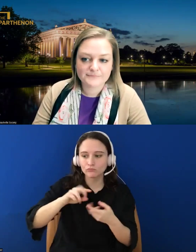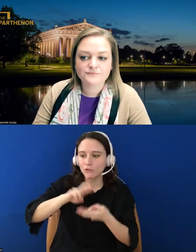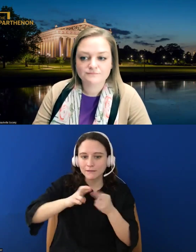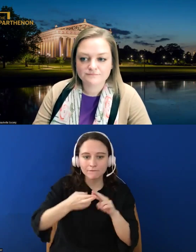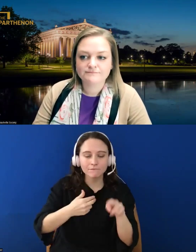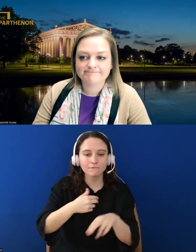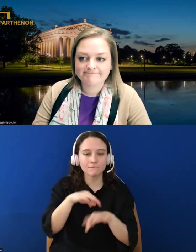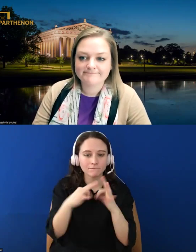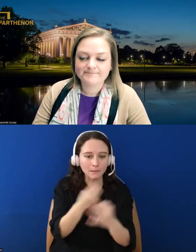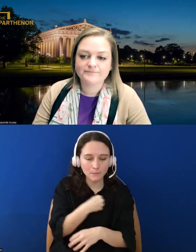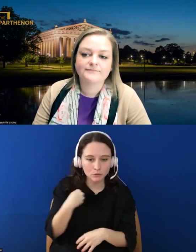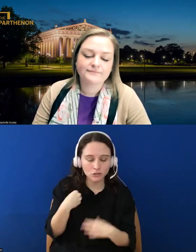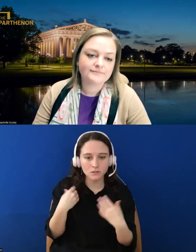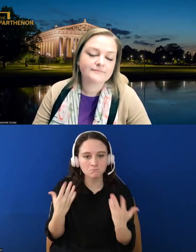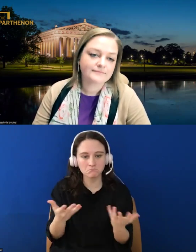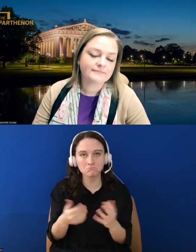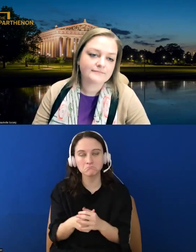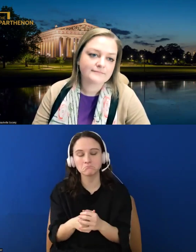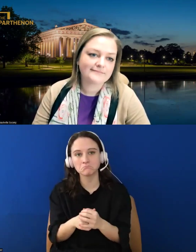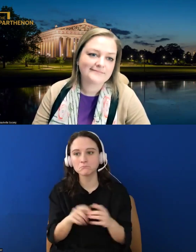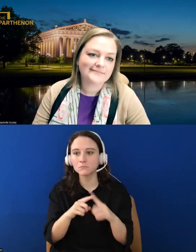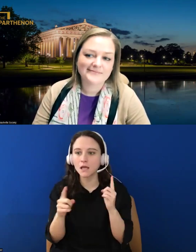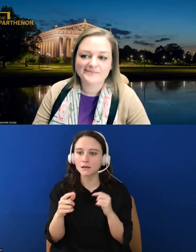members. But